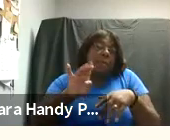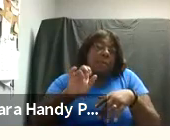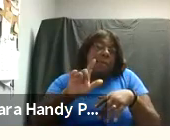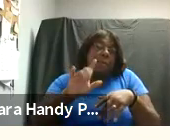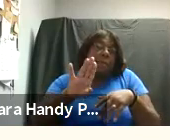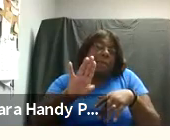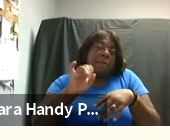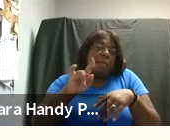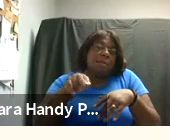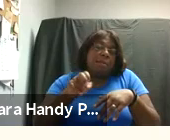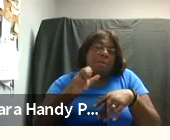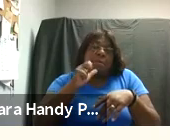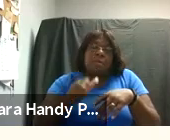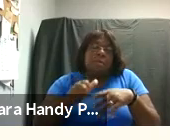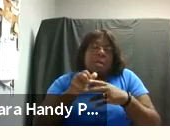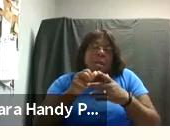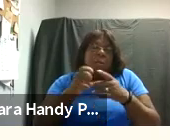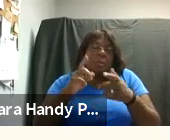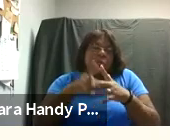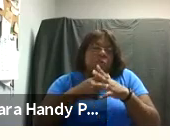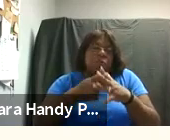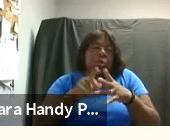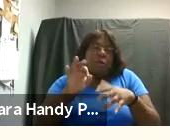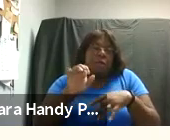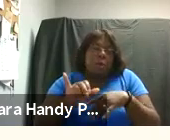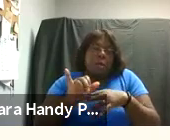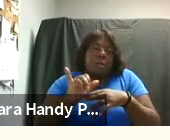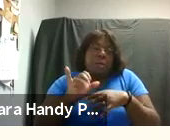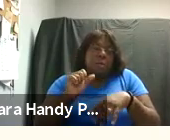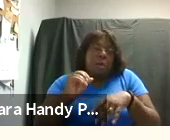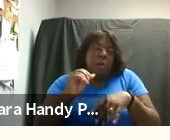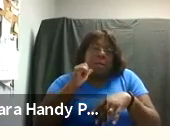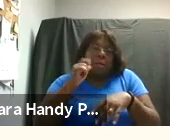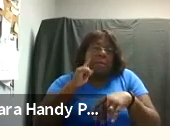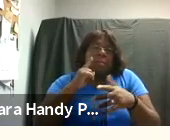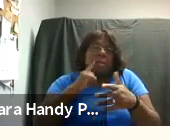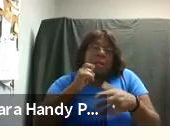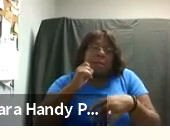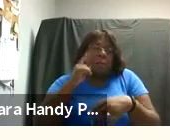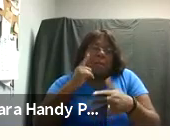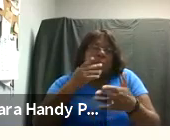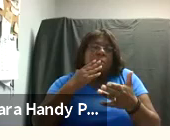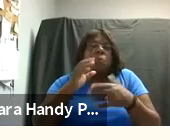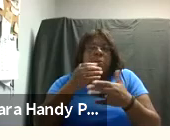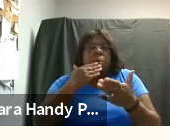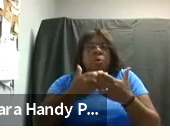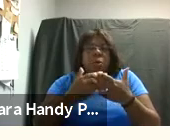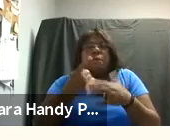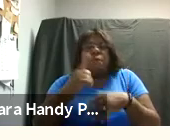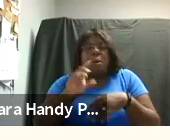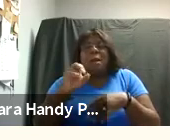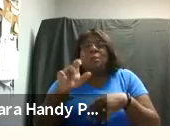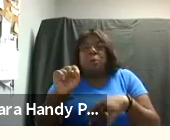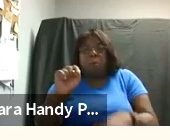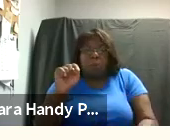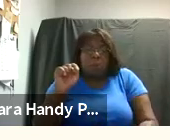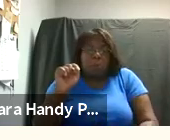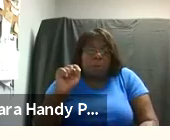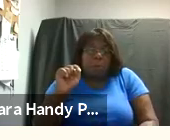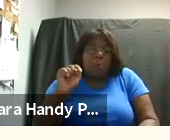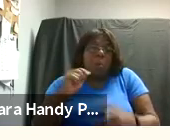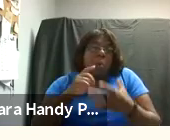item today because we just started the fiscal year. I think it would be a good agenda item for October, or maybe even some